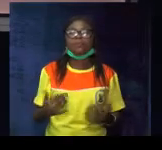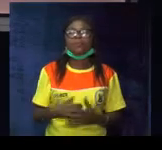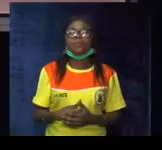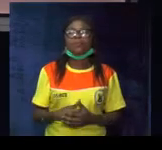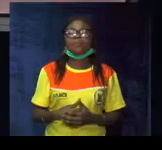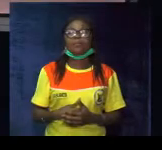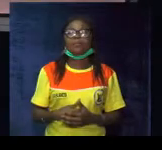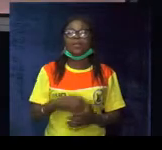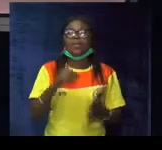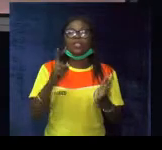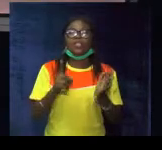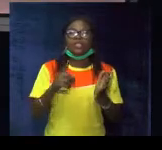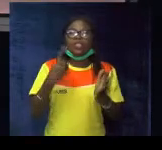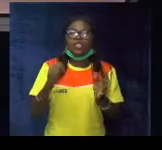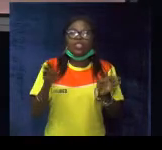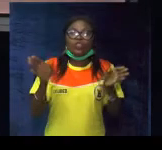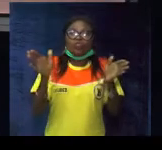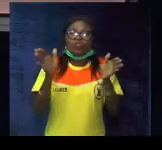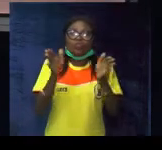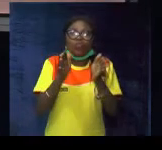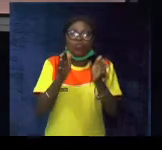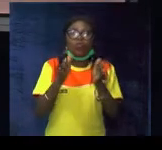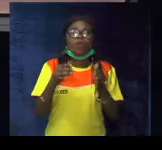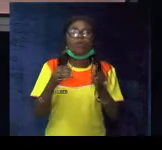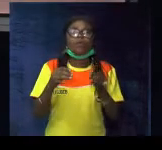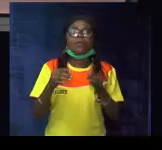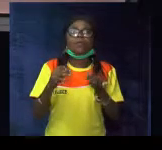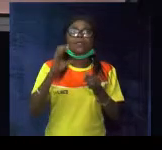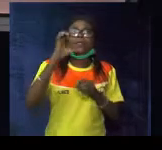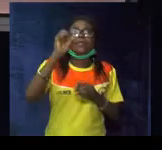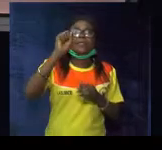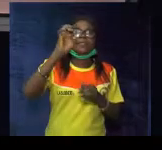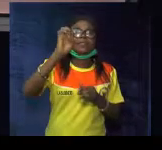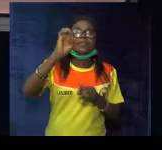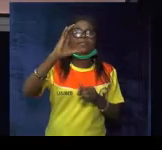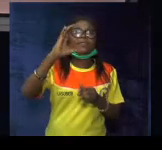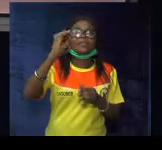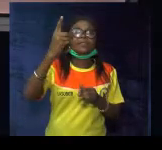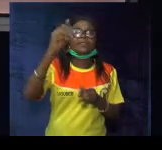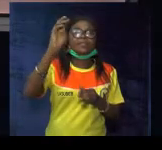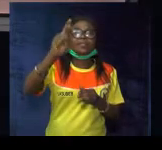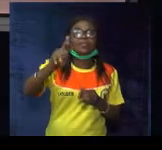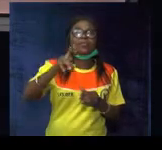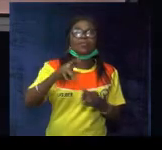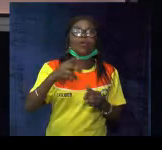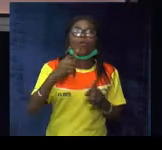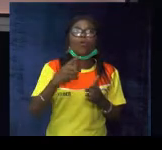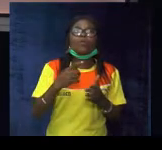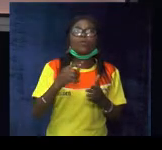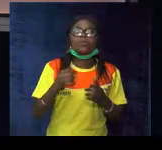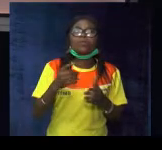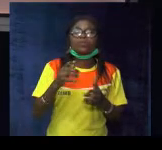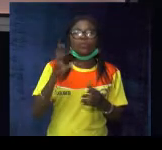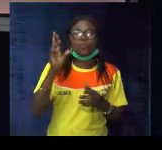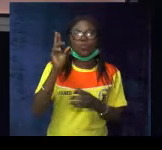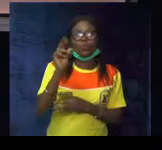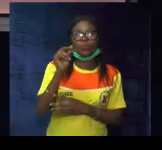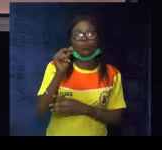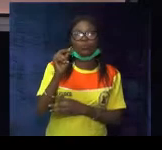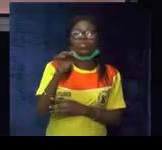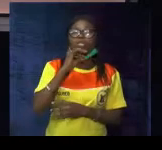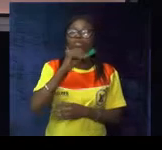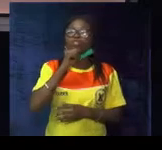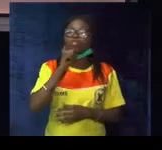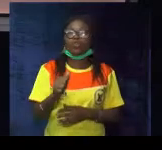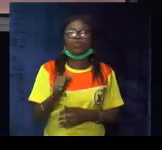now this small sector, what do you think is going to be called? Did I hear you say smaller sector?